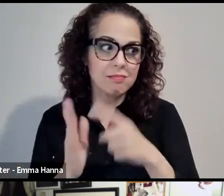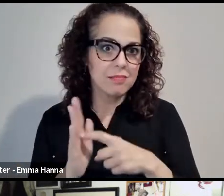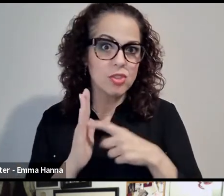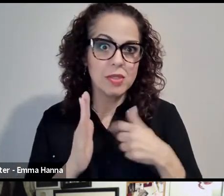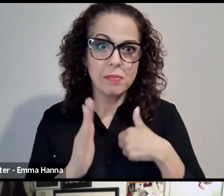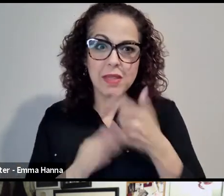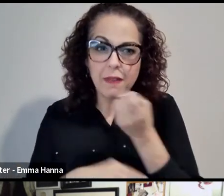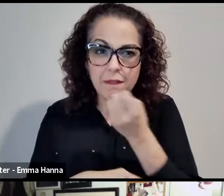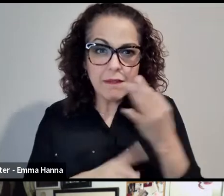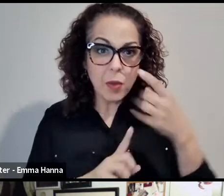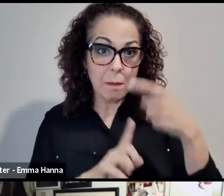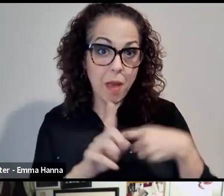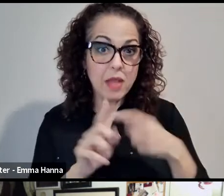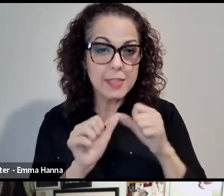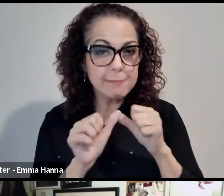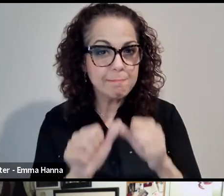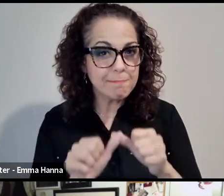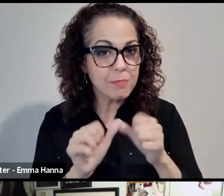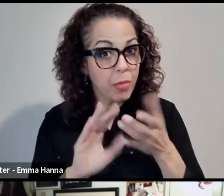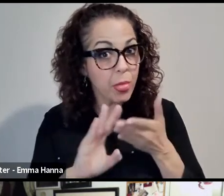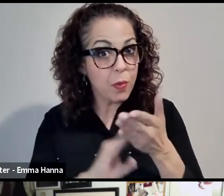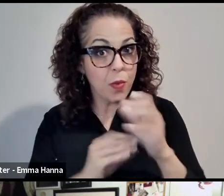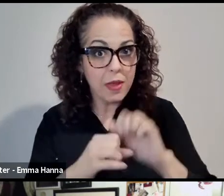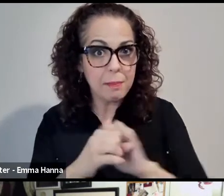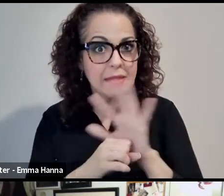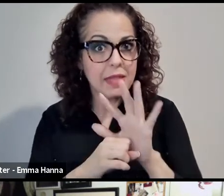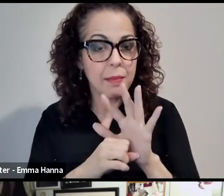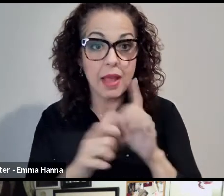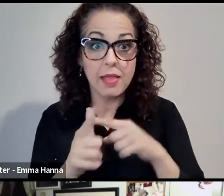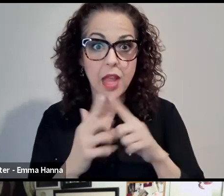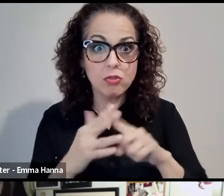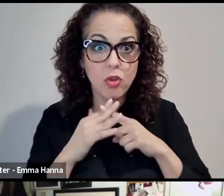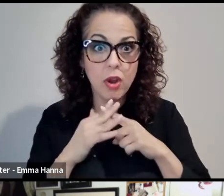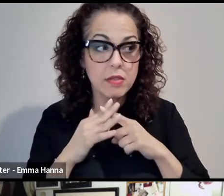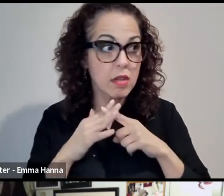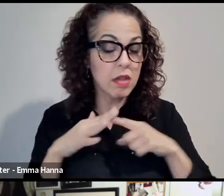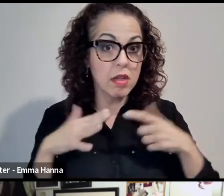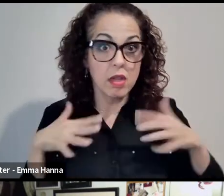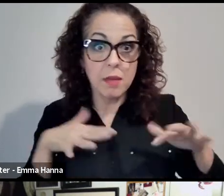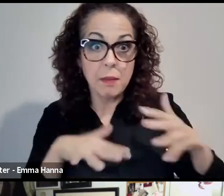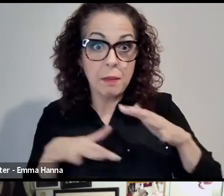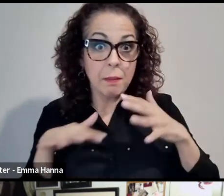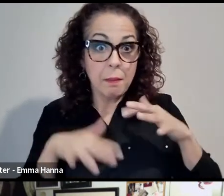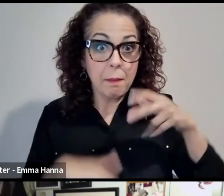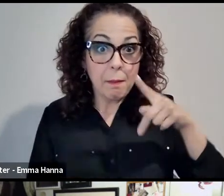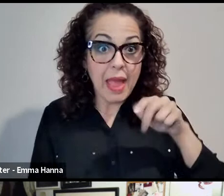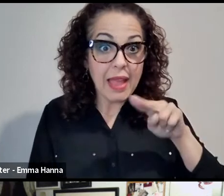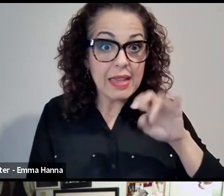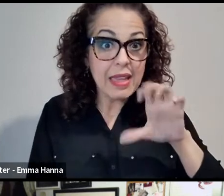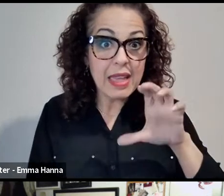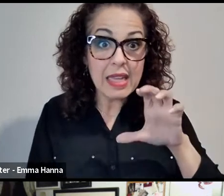the pandemic. And then I started to panic because I couldn't invite anybody else in.